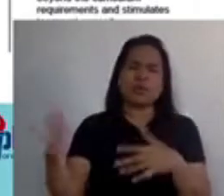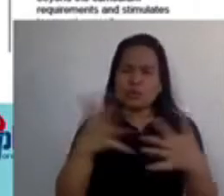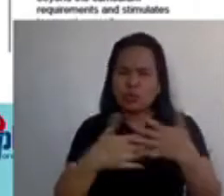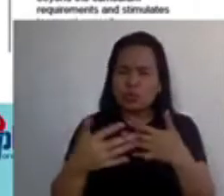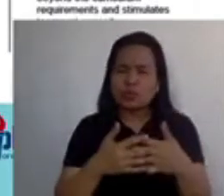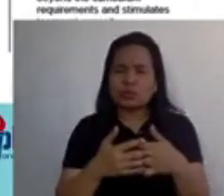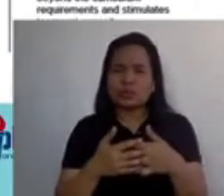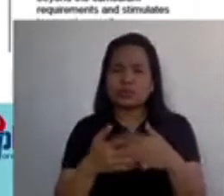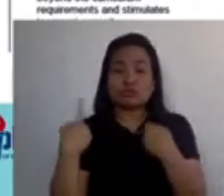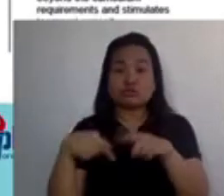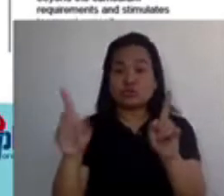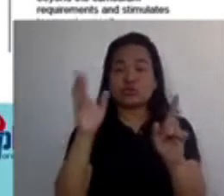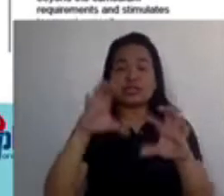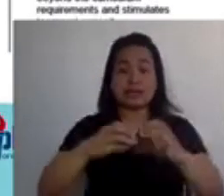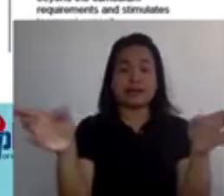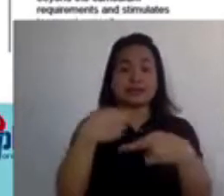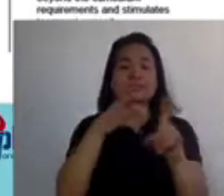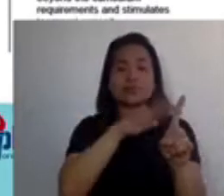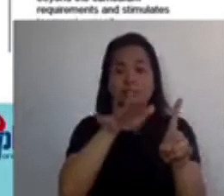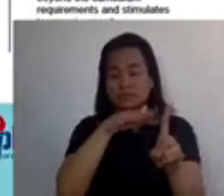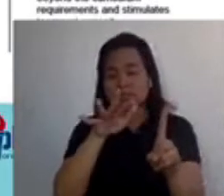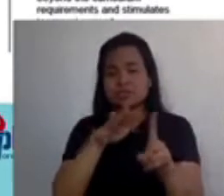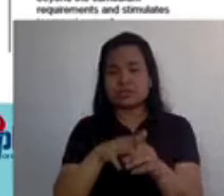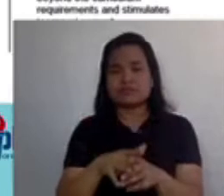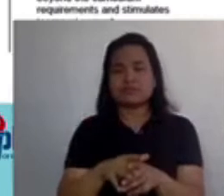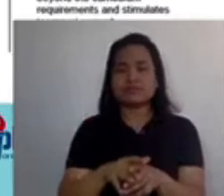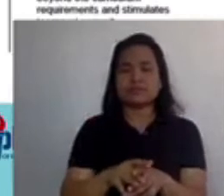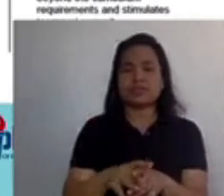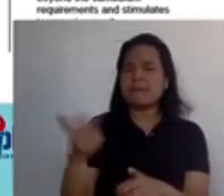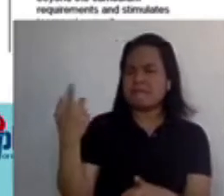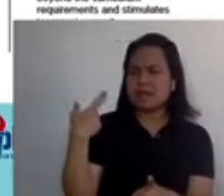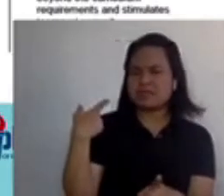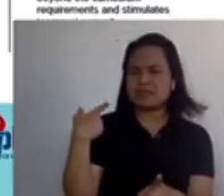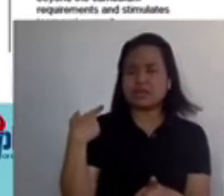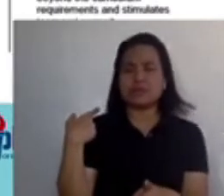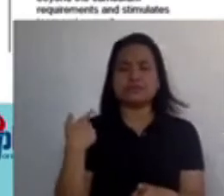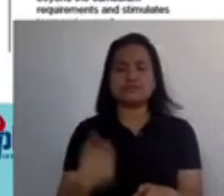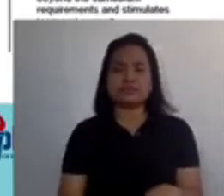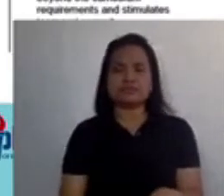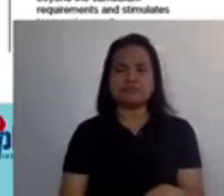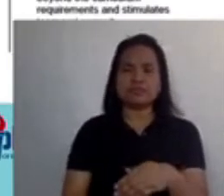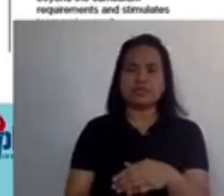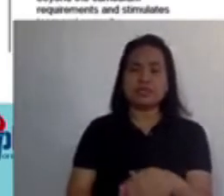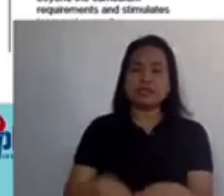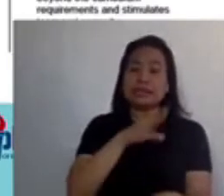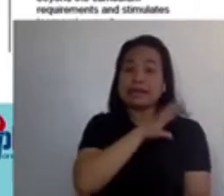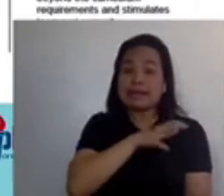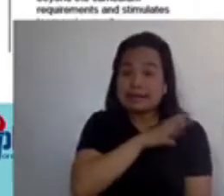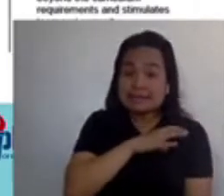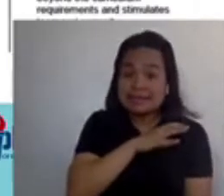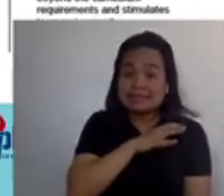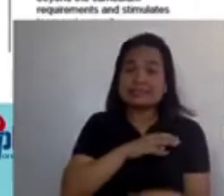And underneath these levels, you have here the features of practice. So these are sample practices or scenarios